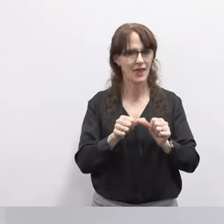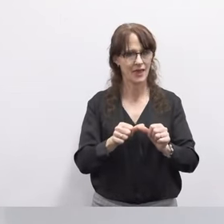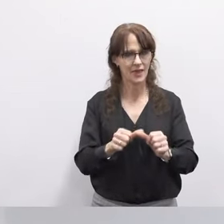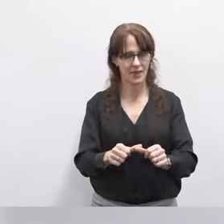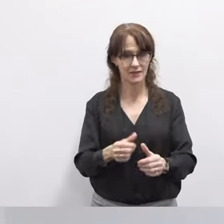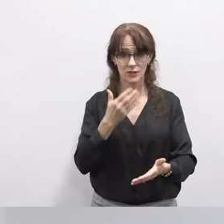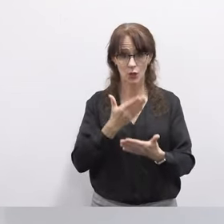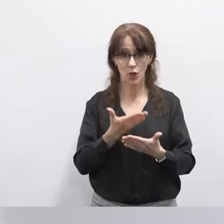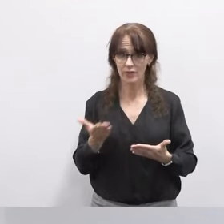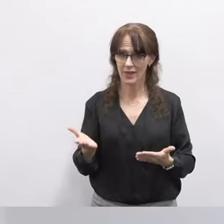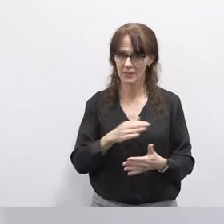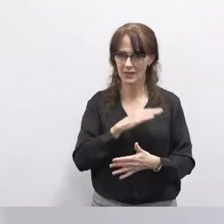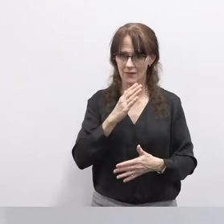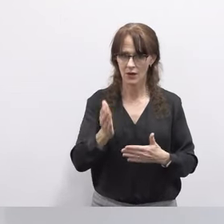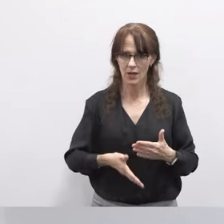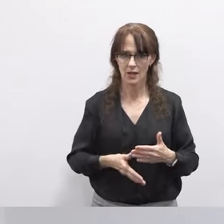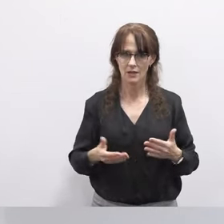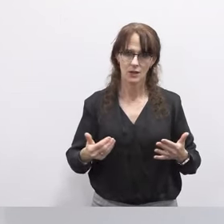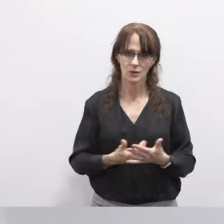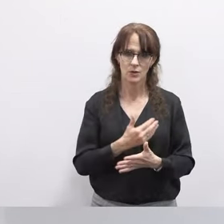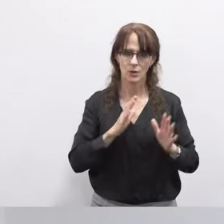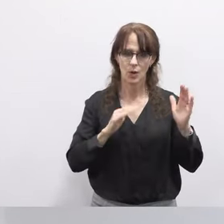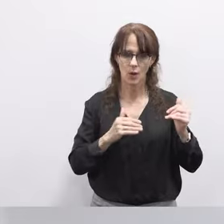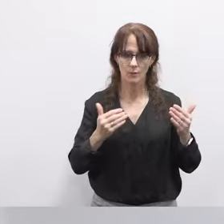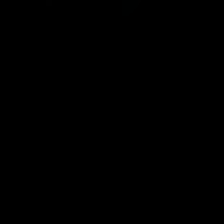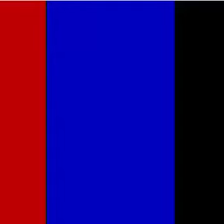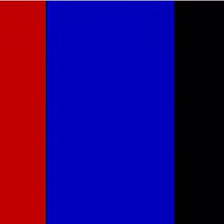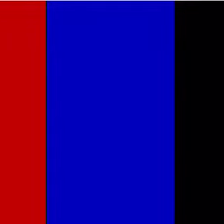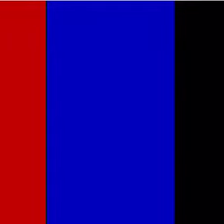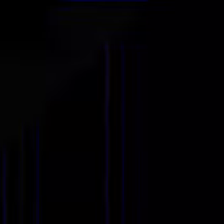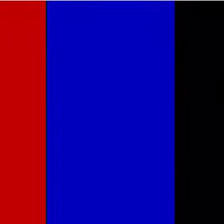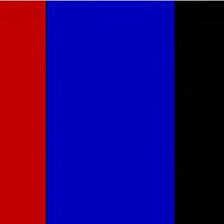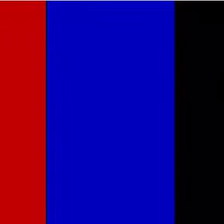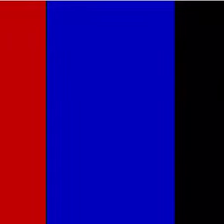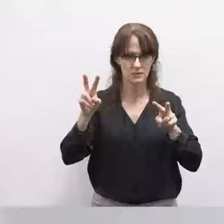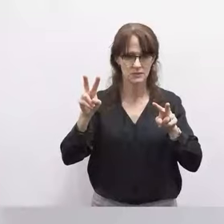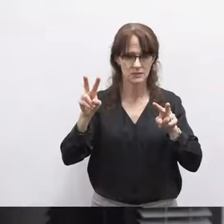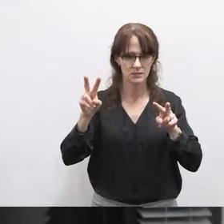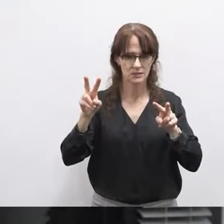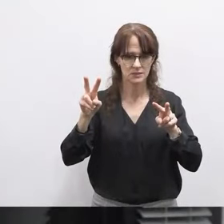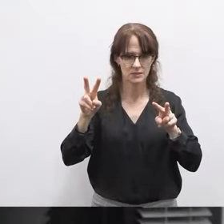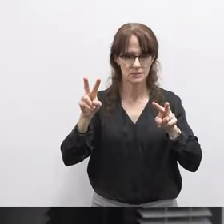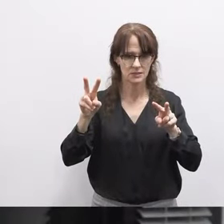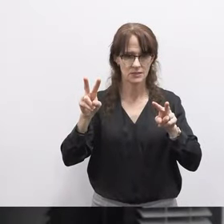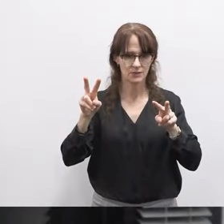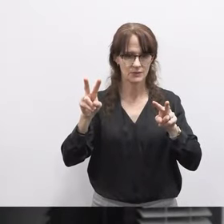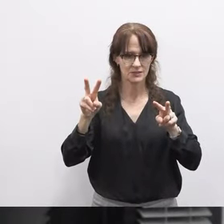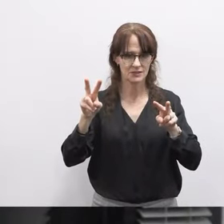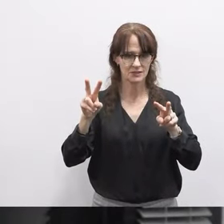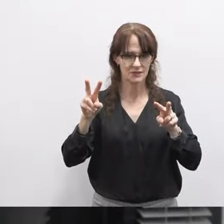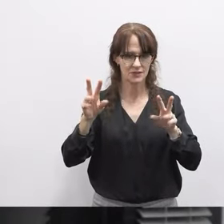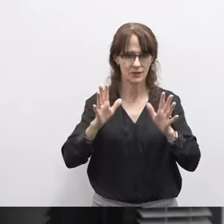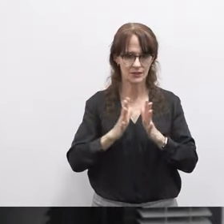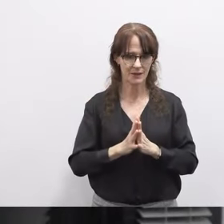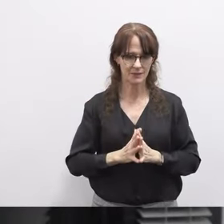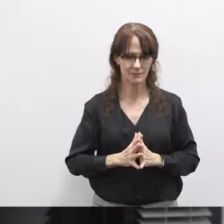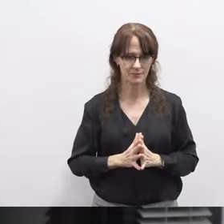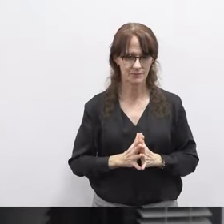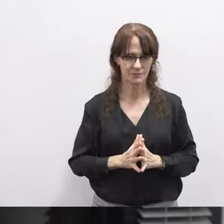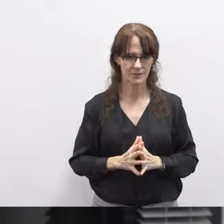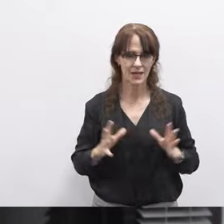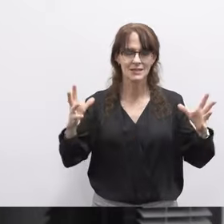it's a good thing, right? Renewed hope, renewed vision, and renewed voice. So this resolution calls for the county